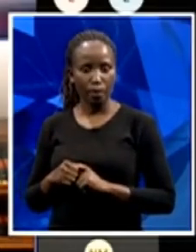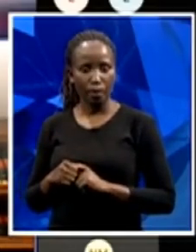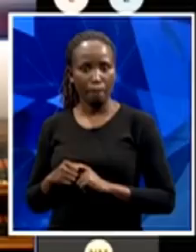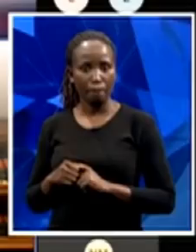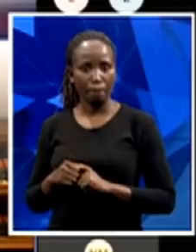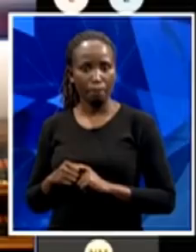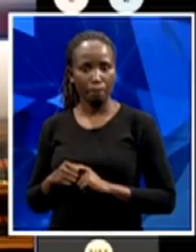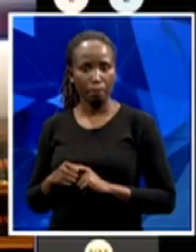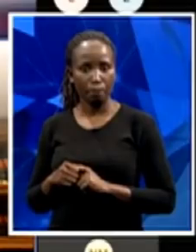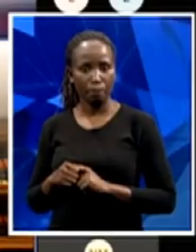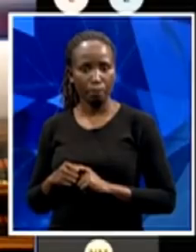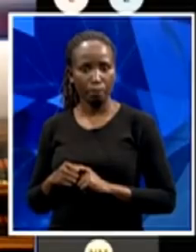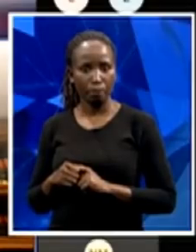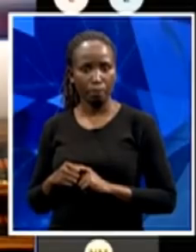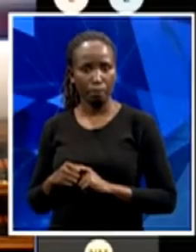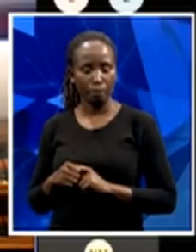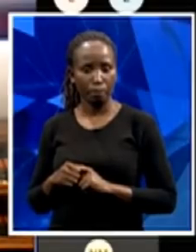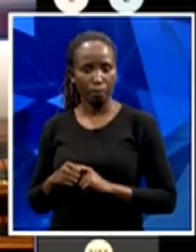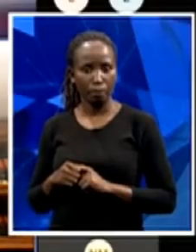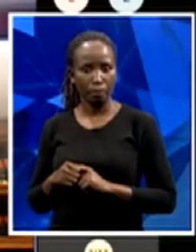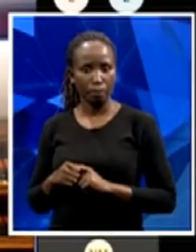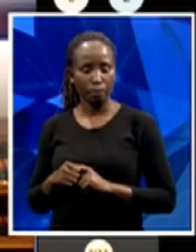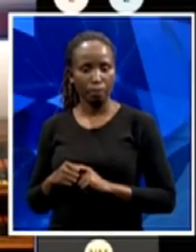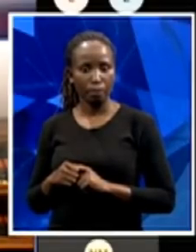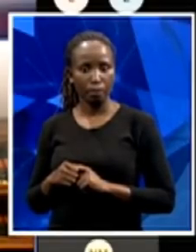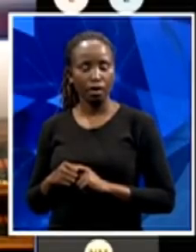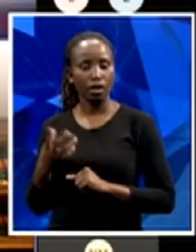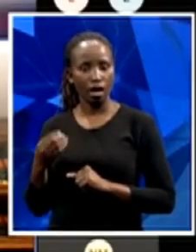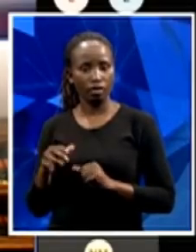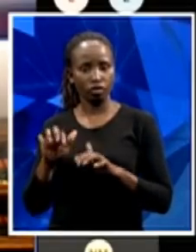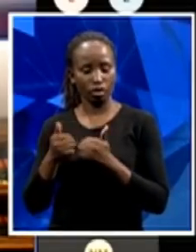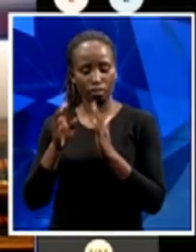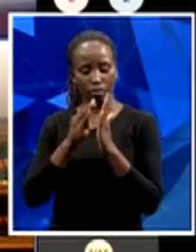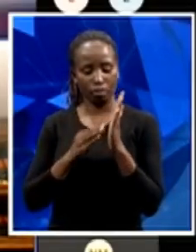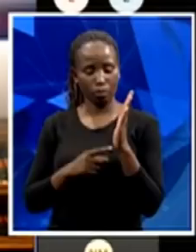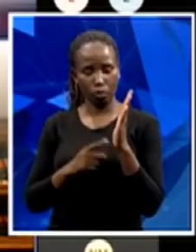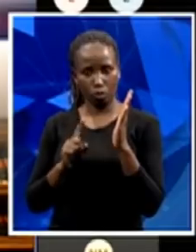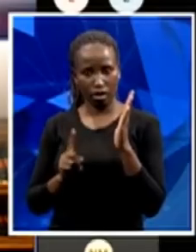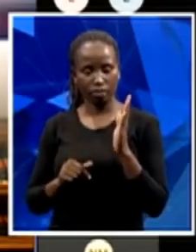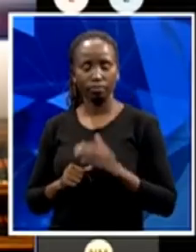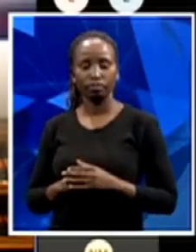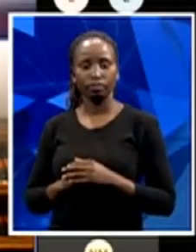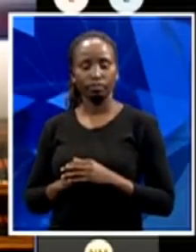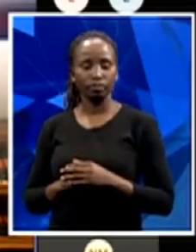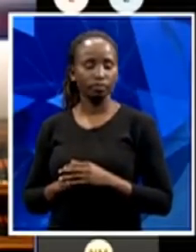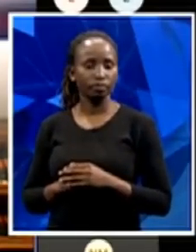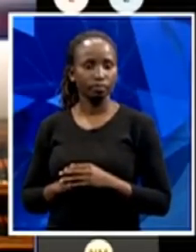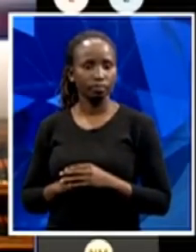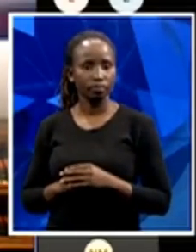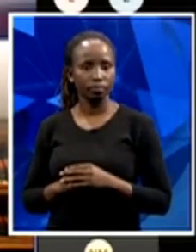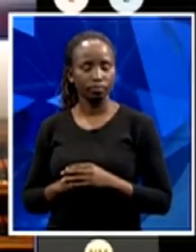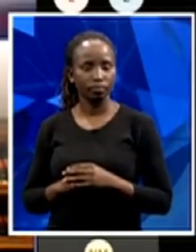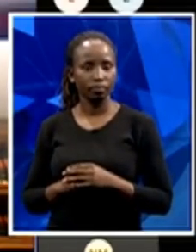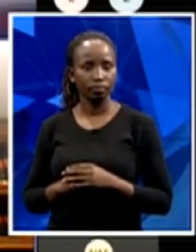that the application presents. Firstly, the relief he seeks, which may be relevant in the bigger scheme of things